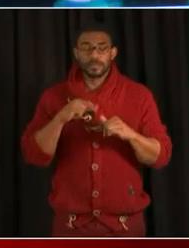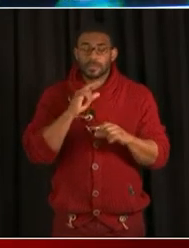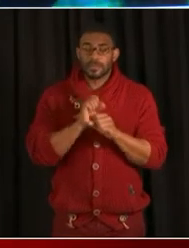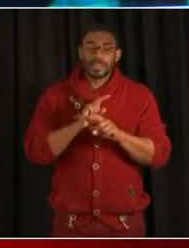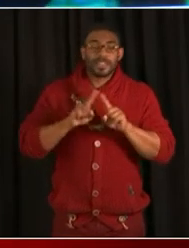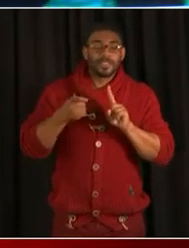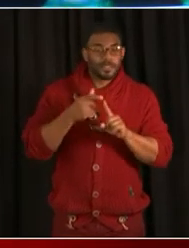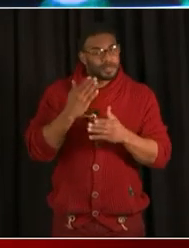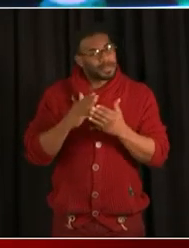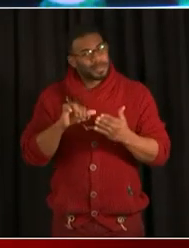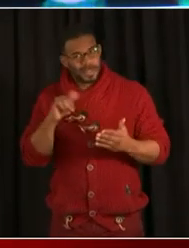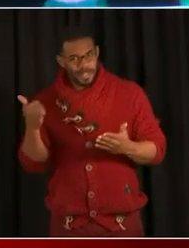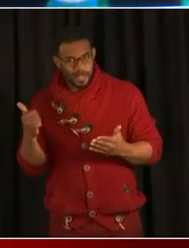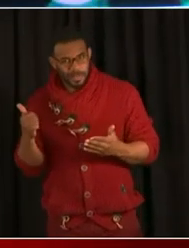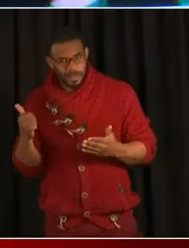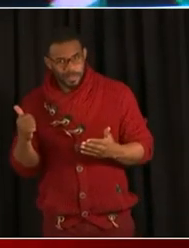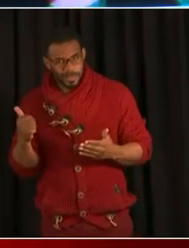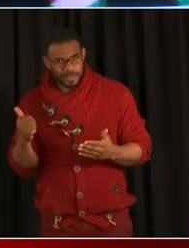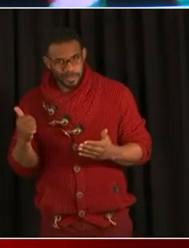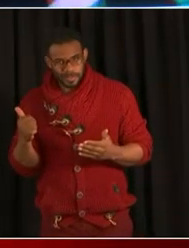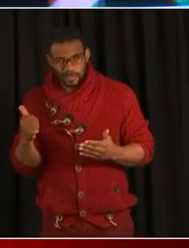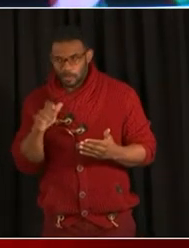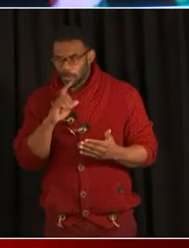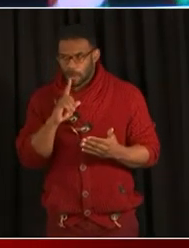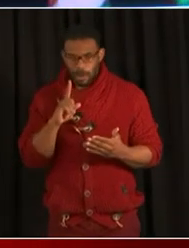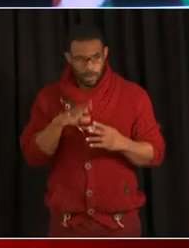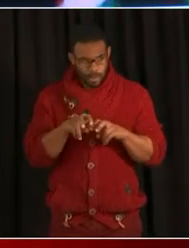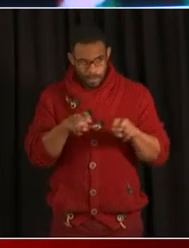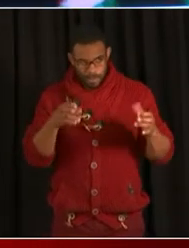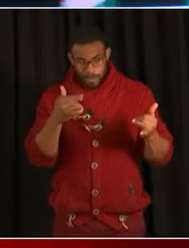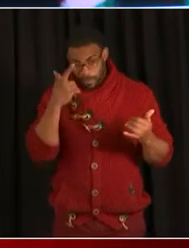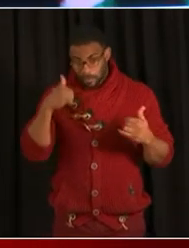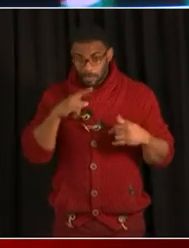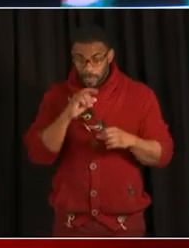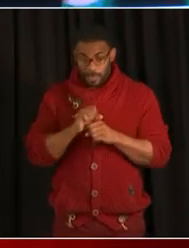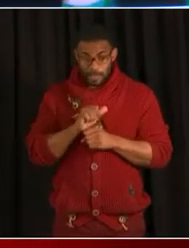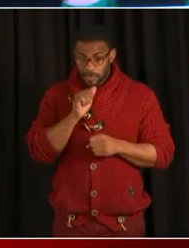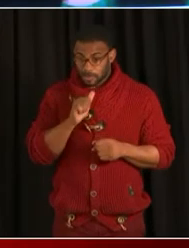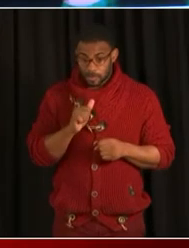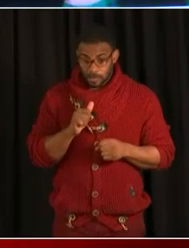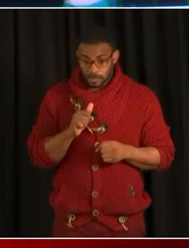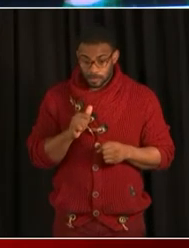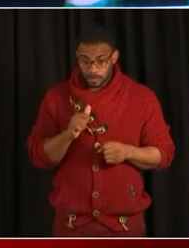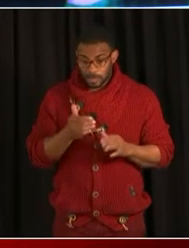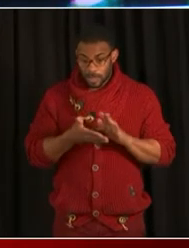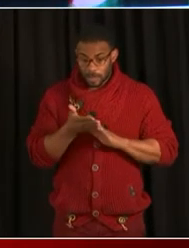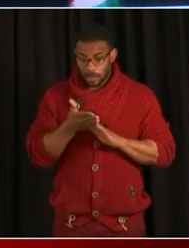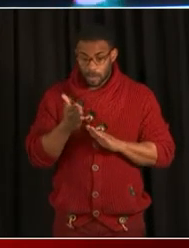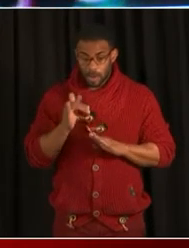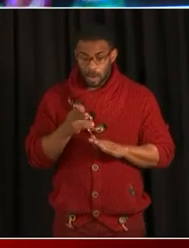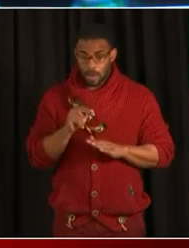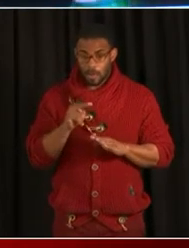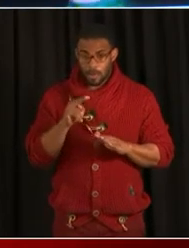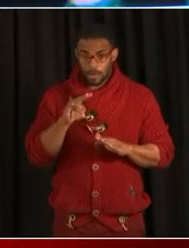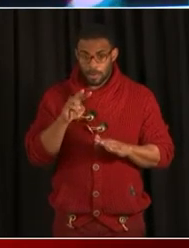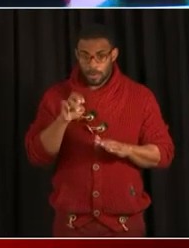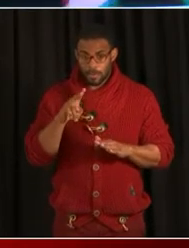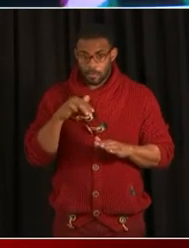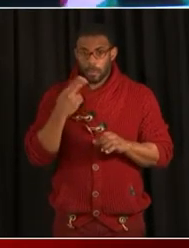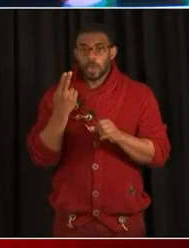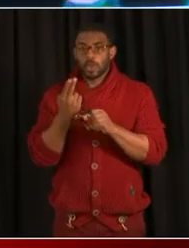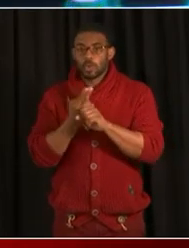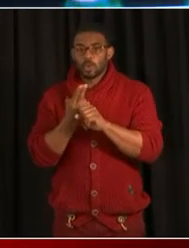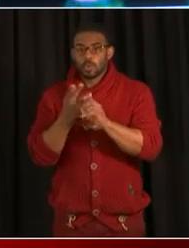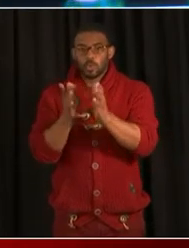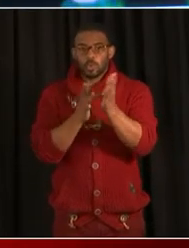we are actually different from some of the others who are on the panel today because we actually don't operate our own venue. We use venues